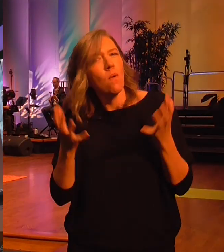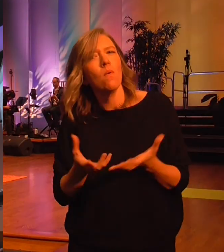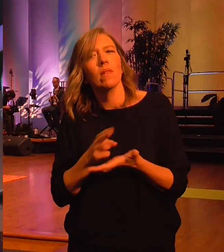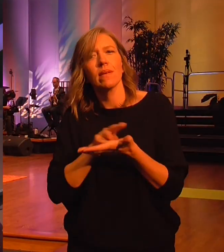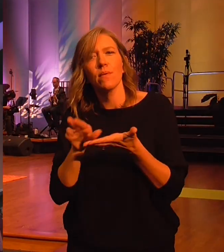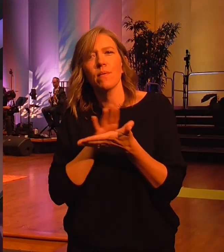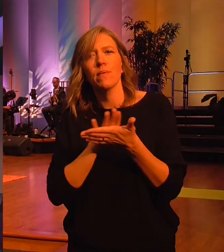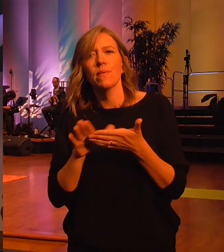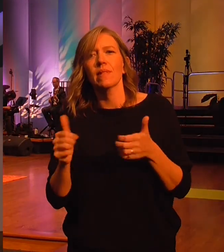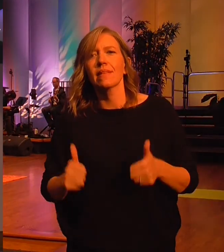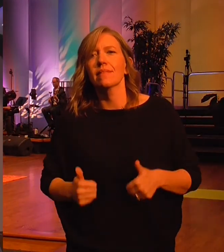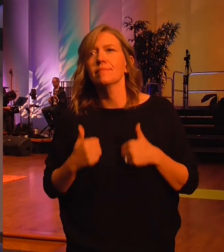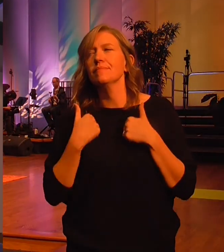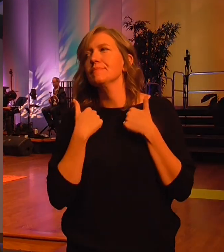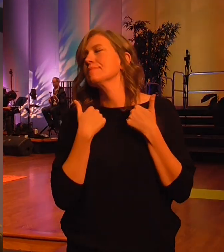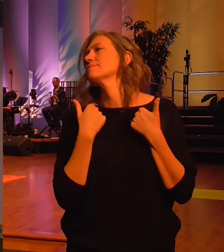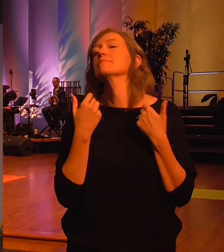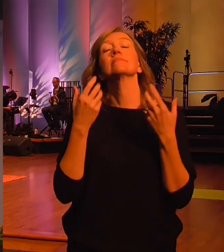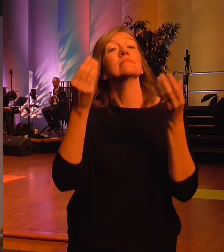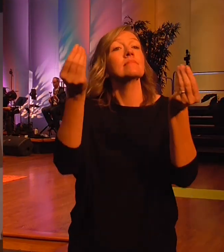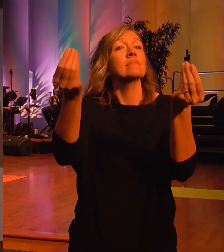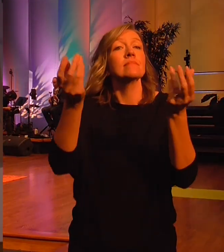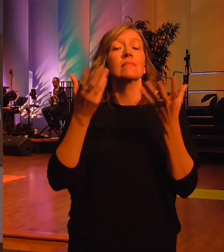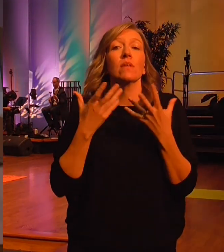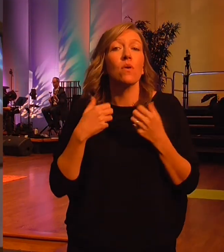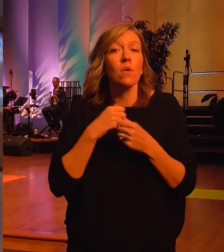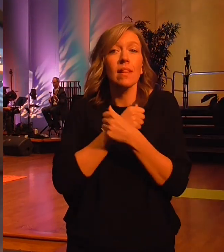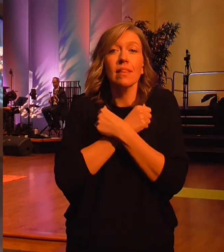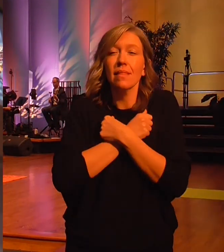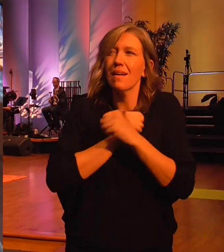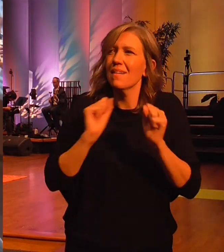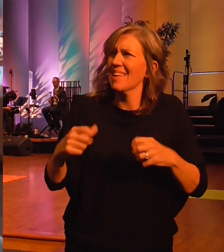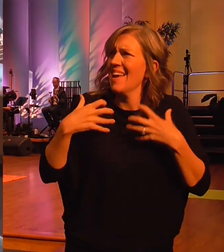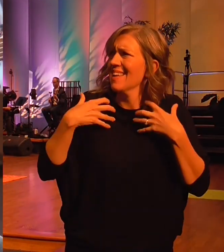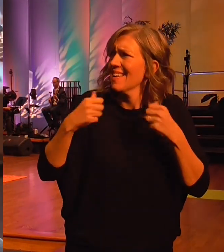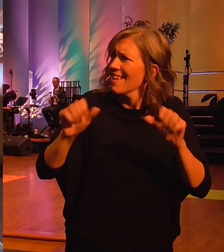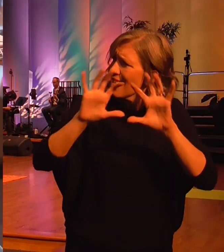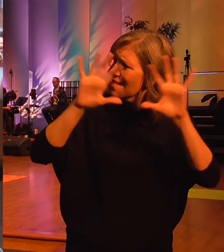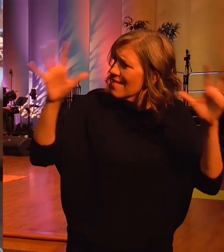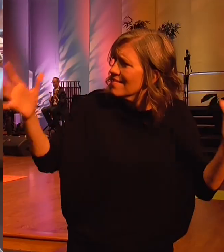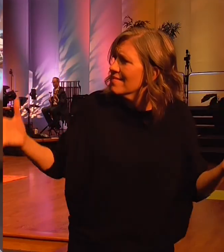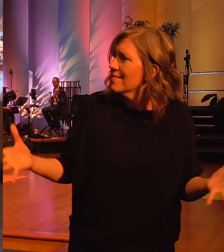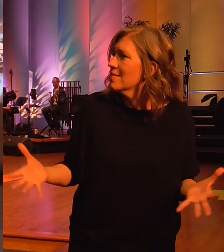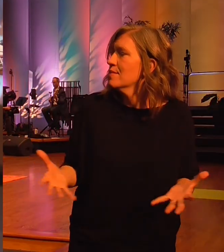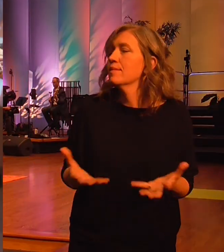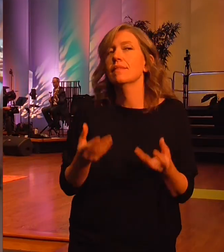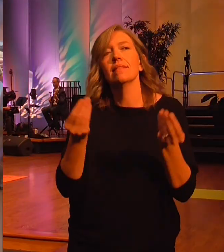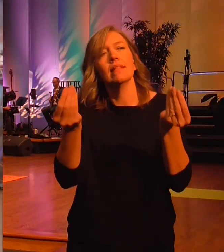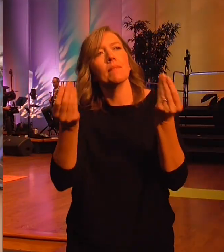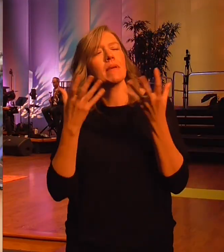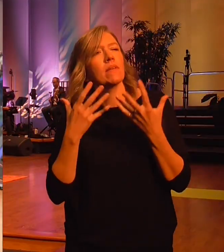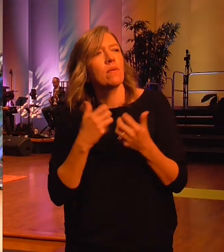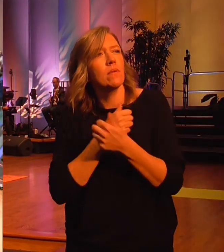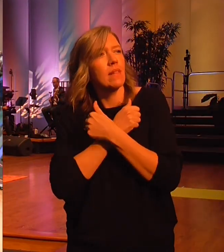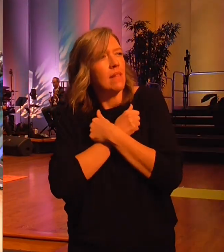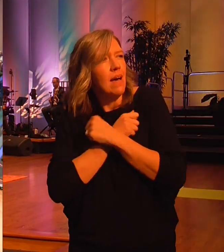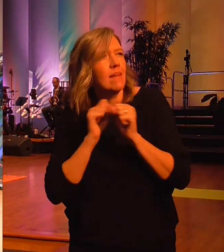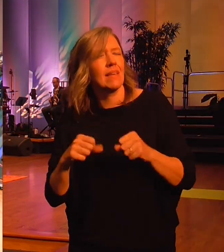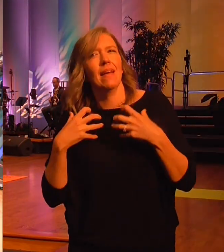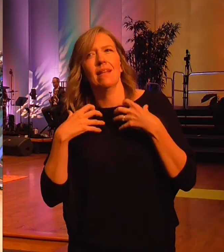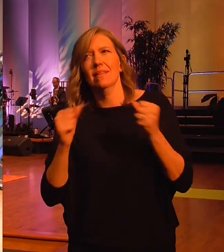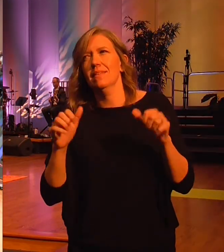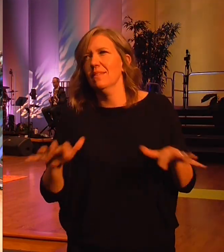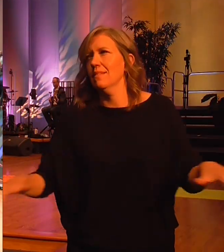holy way. Oh, let me know love can heal us all. Let me know